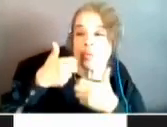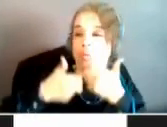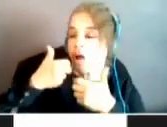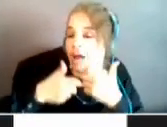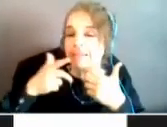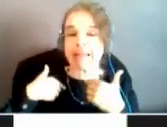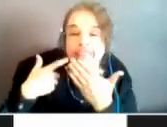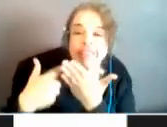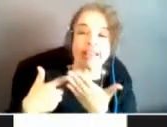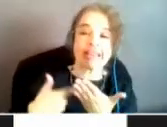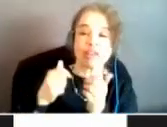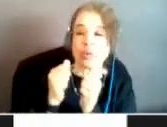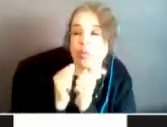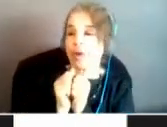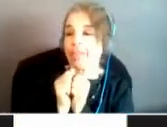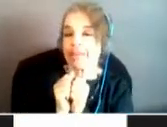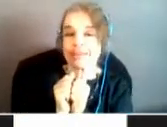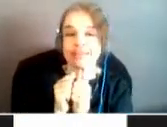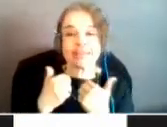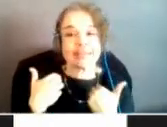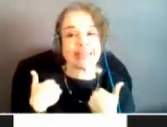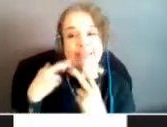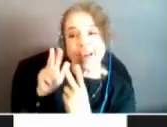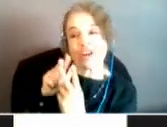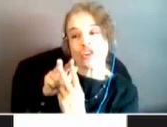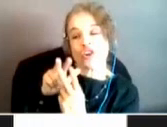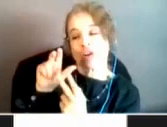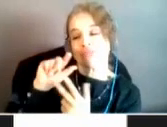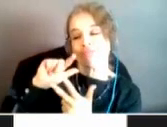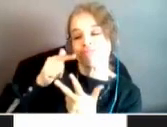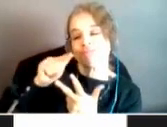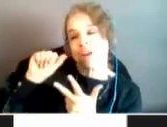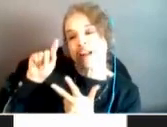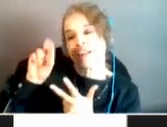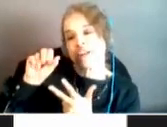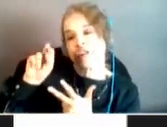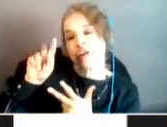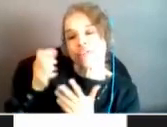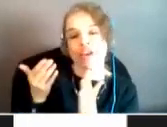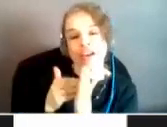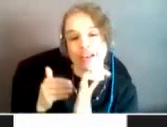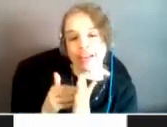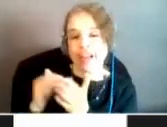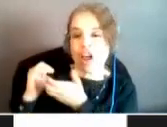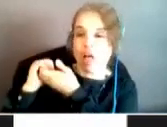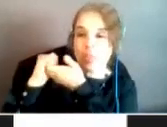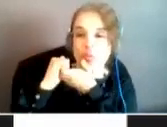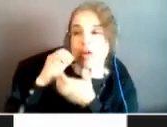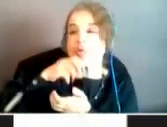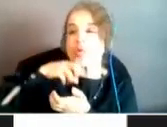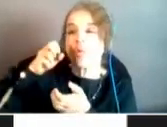is that they're dealing with, you know, have alternatives, you know, again, collaborate with older